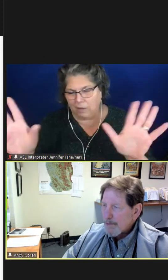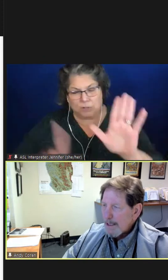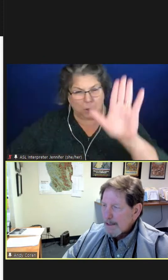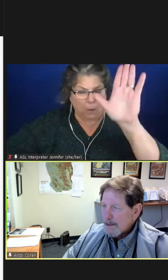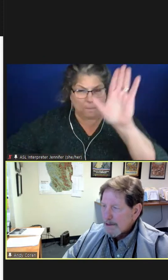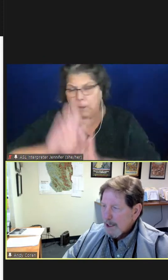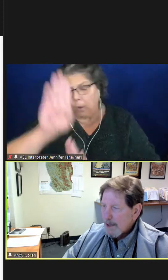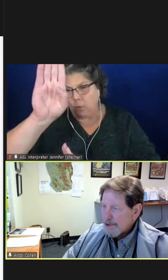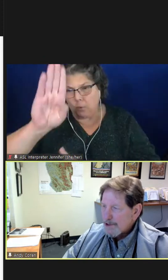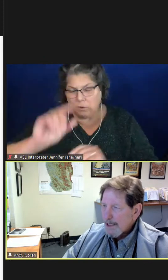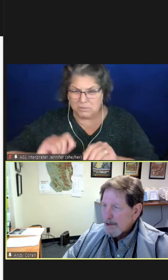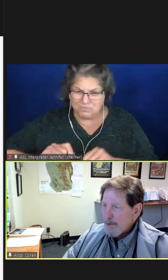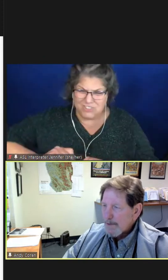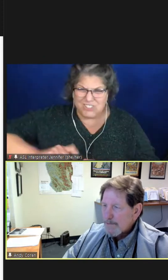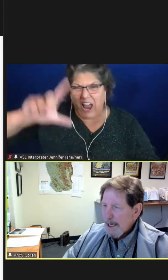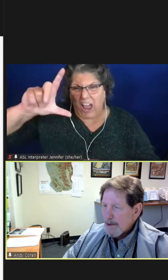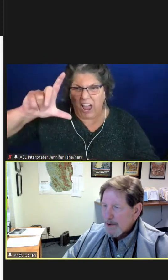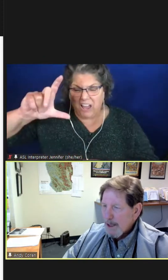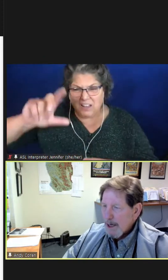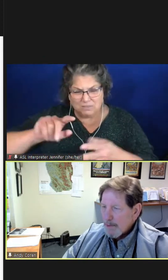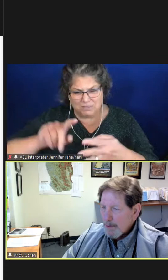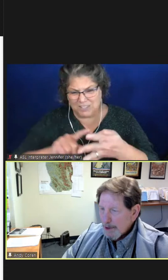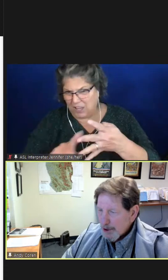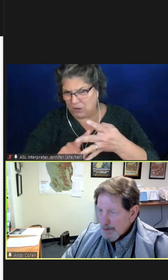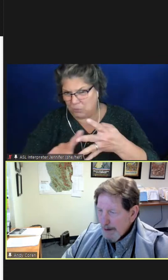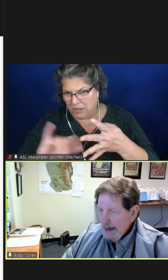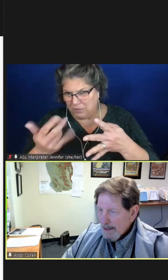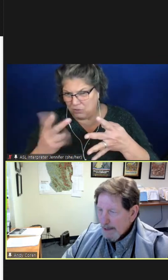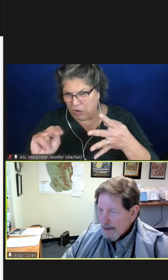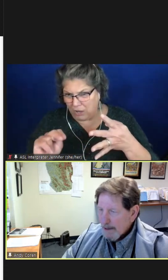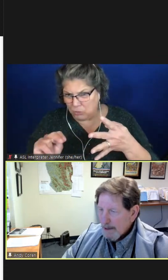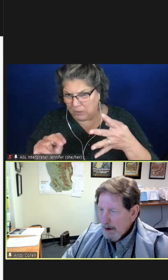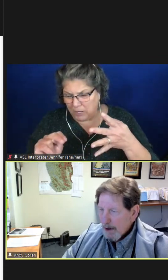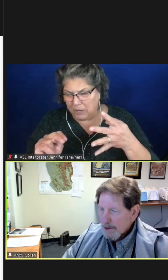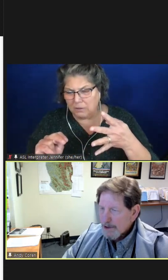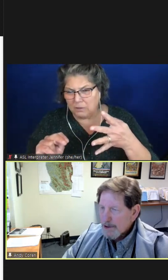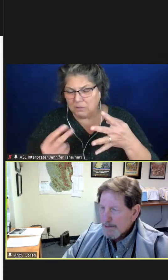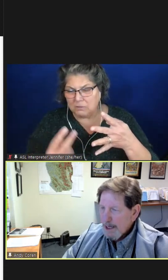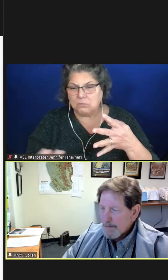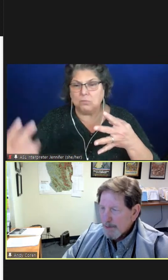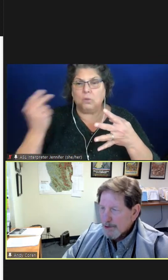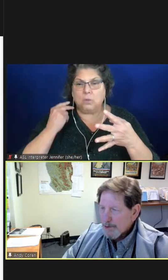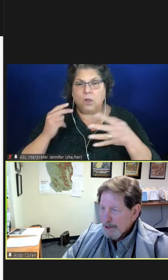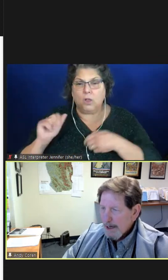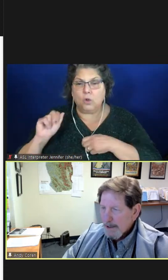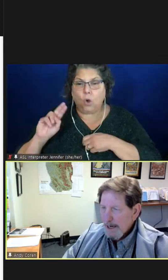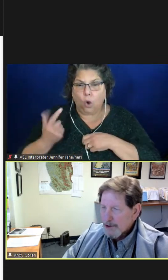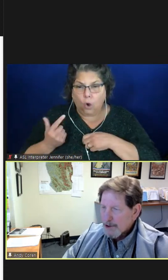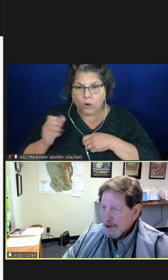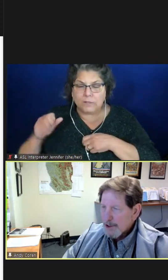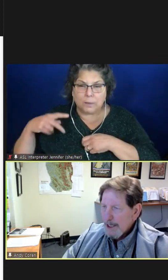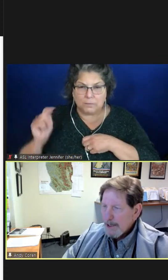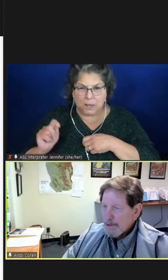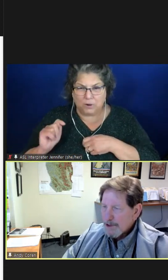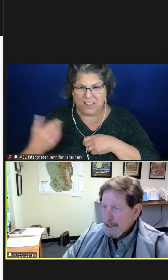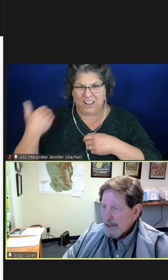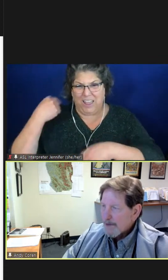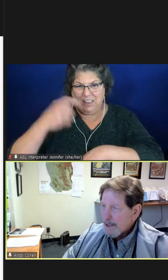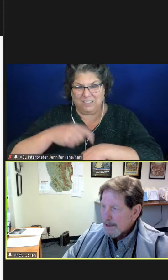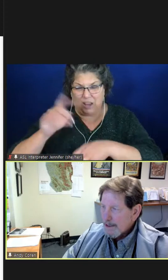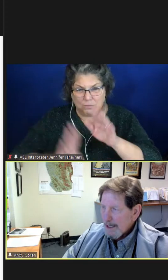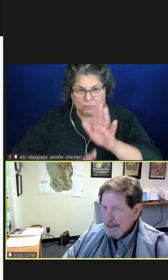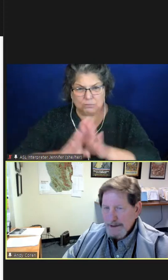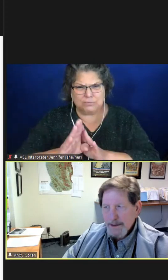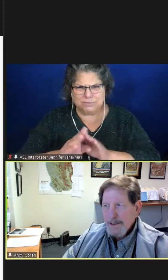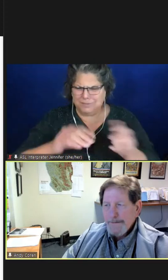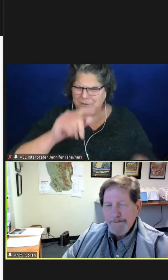on the right is the second week of January. When we look back in August, September, which was our last surge, it was